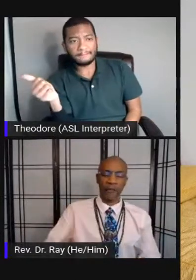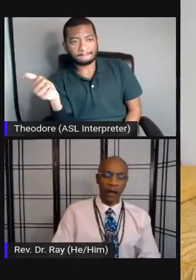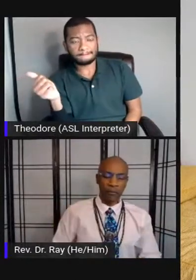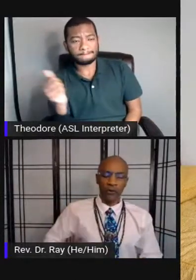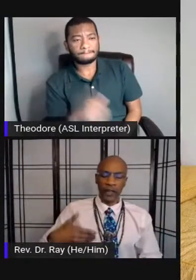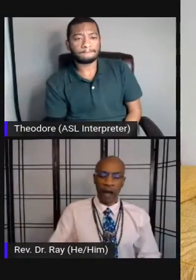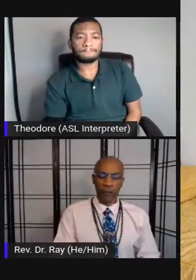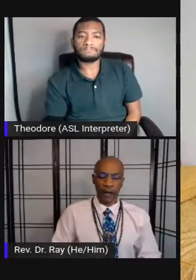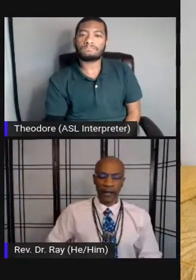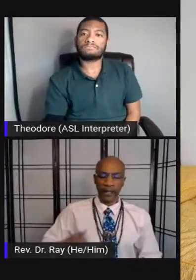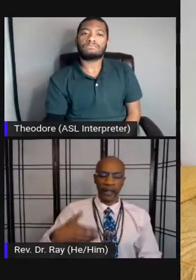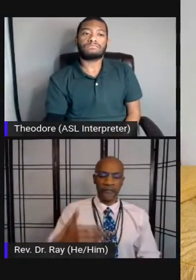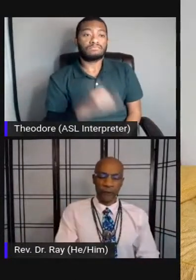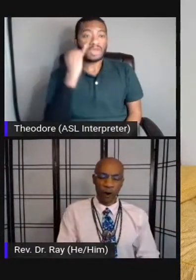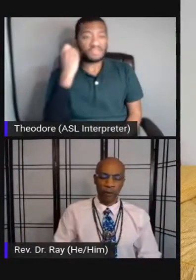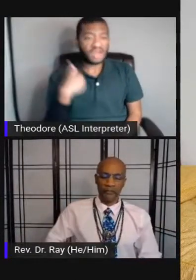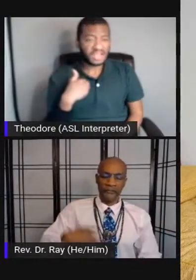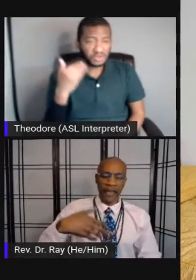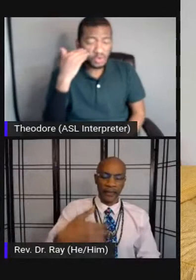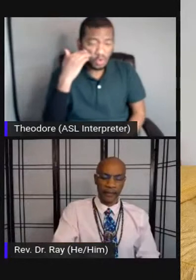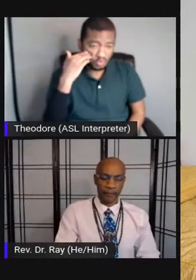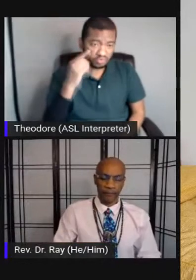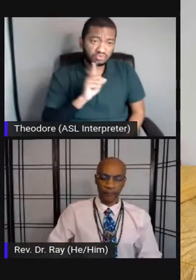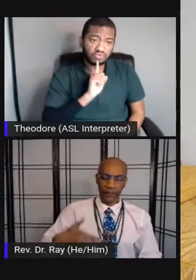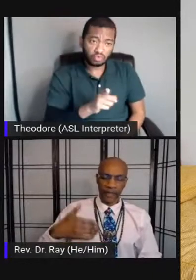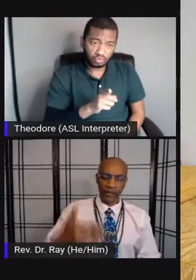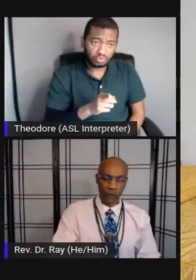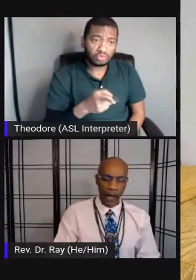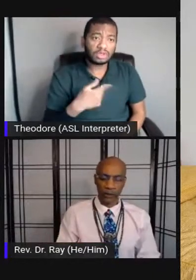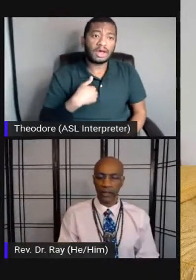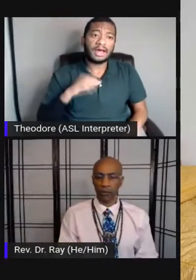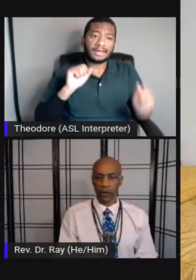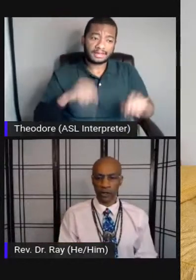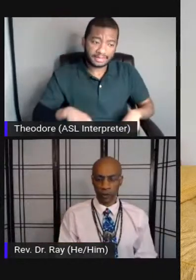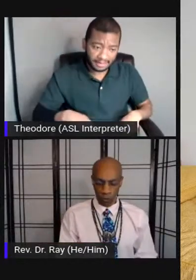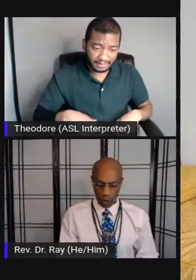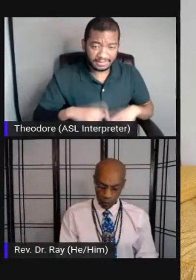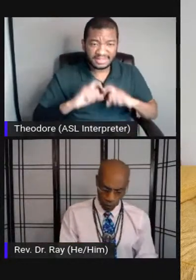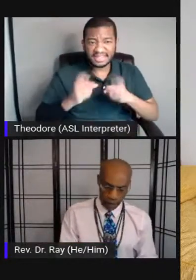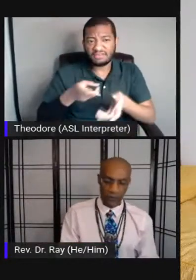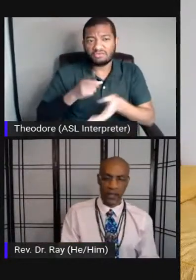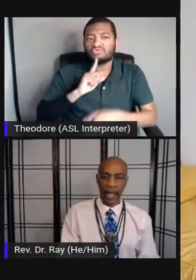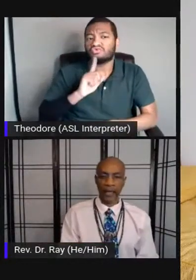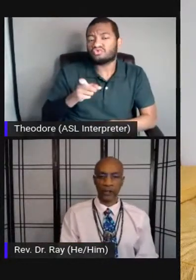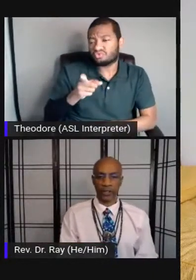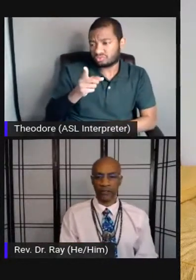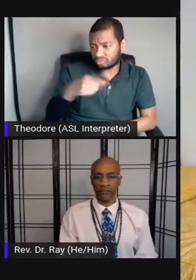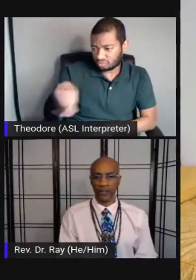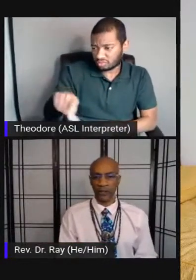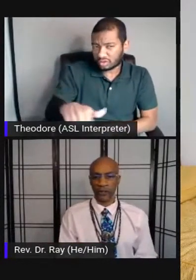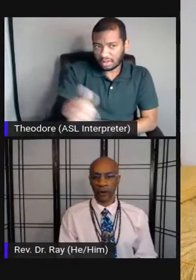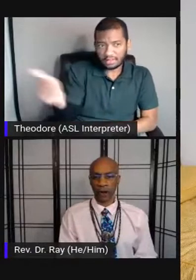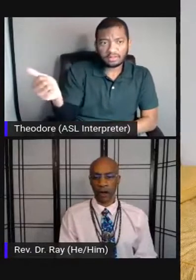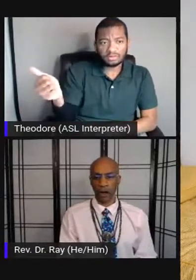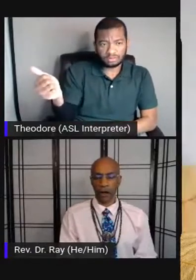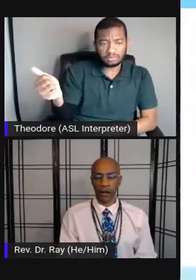I am moving and operating in a form of faith that is grounded in principle rather than anchored in fear.